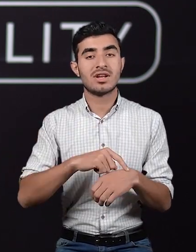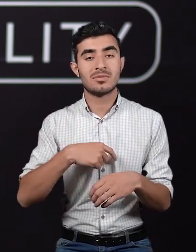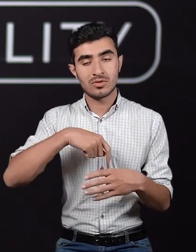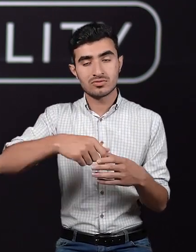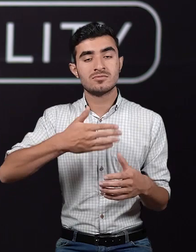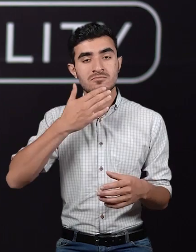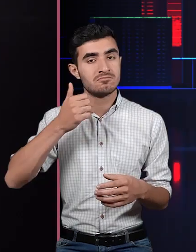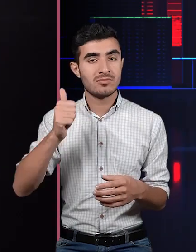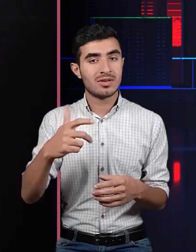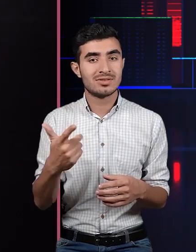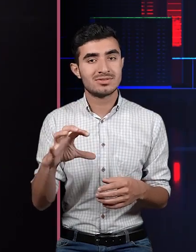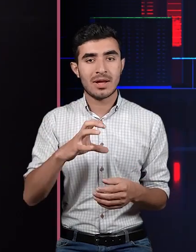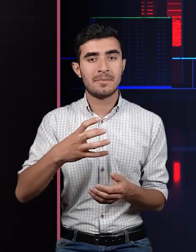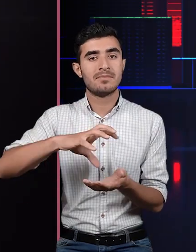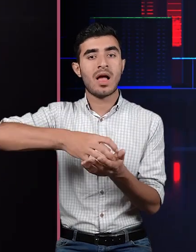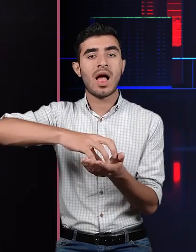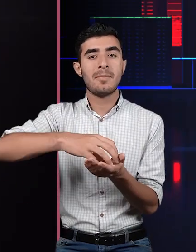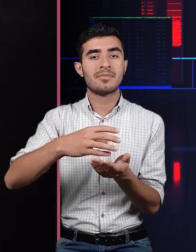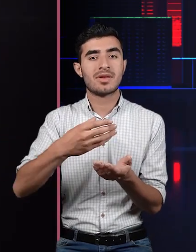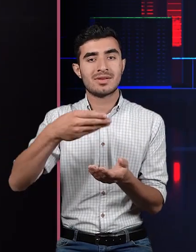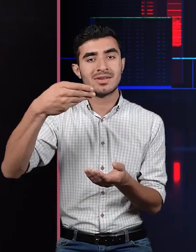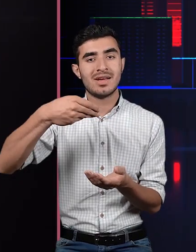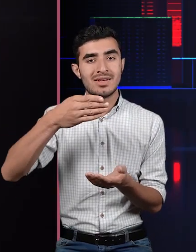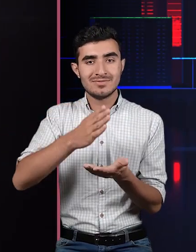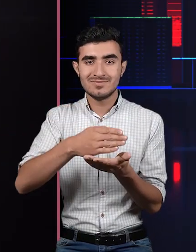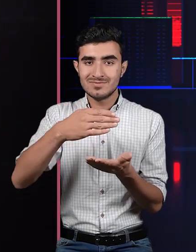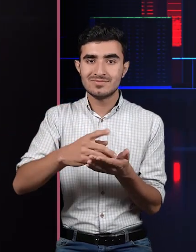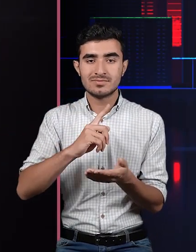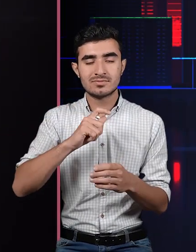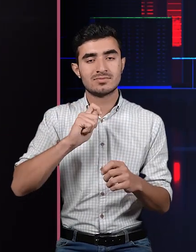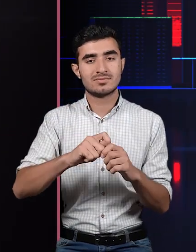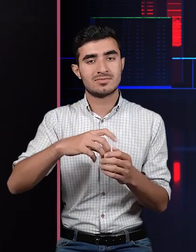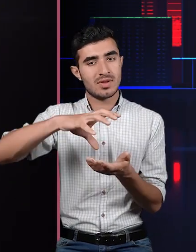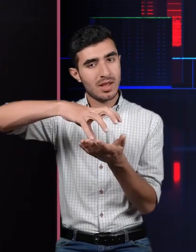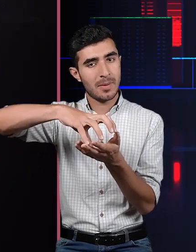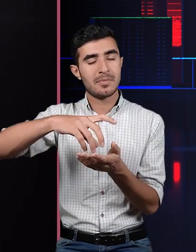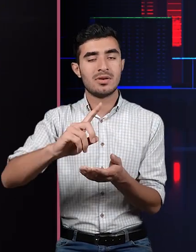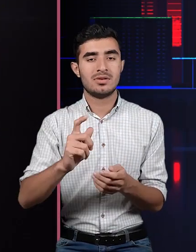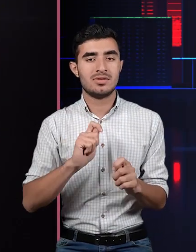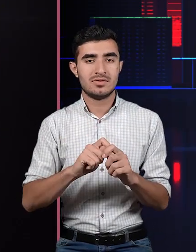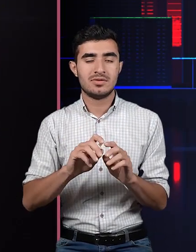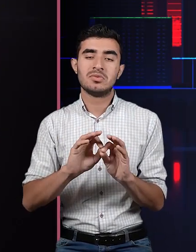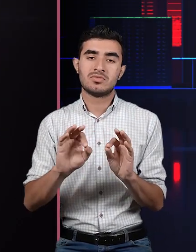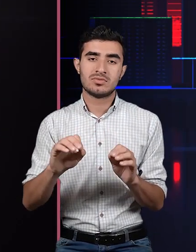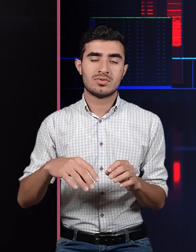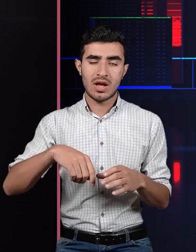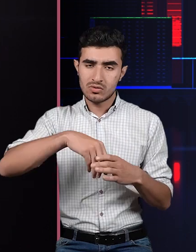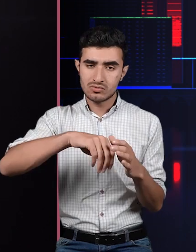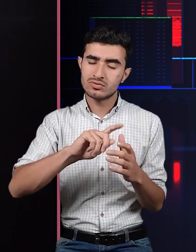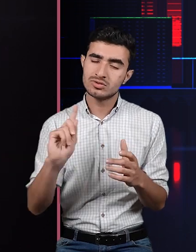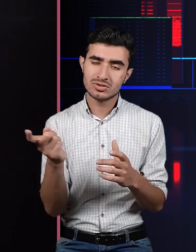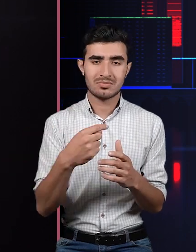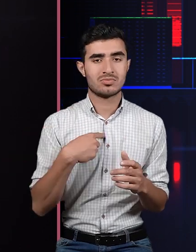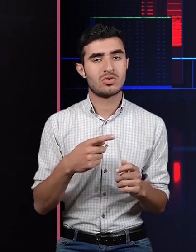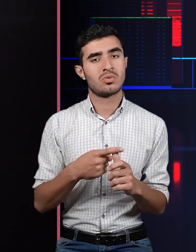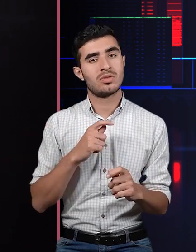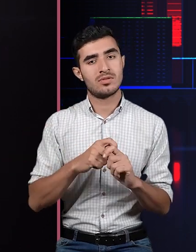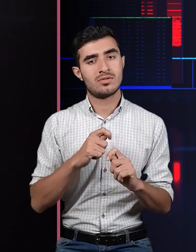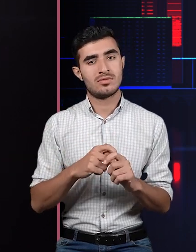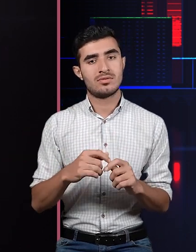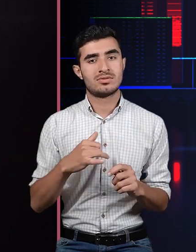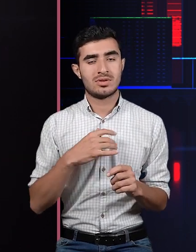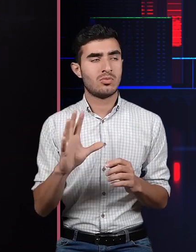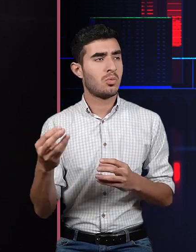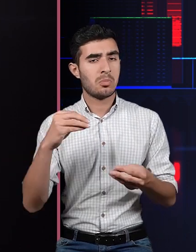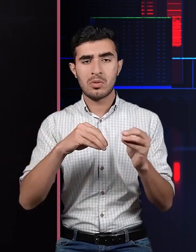was a batch of cupcakes that I made using all like the ingredients. I made it myself from scratch without using any